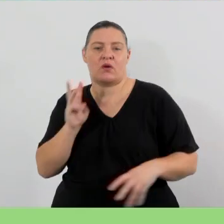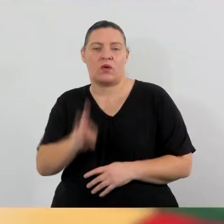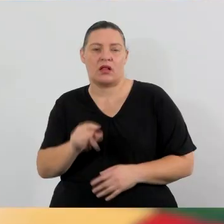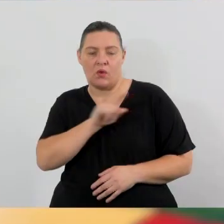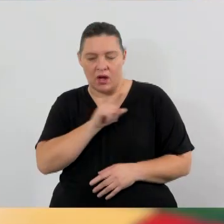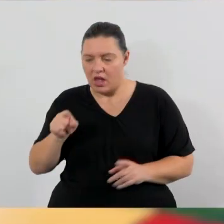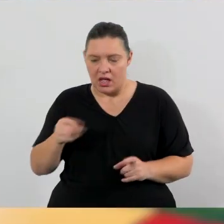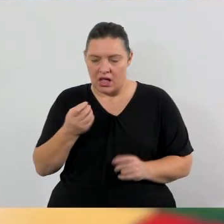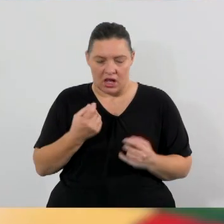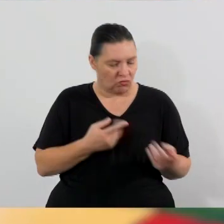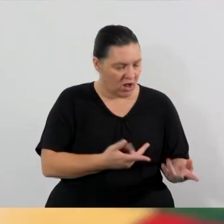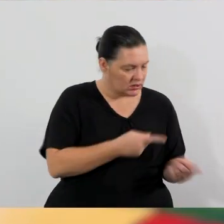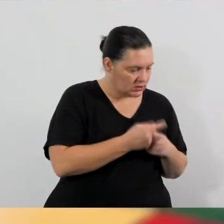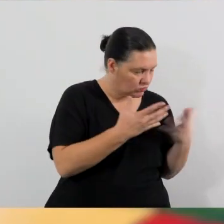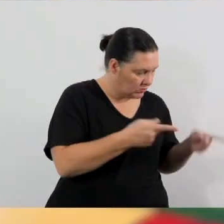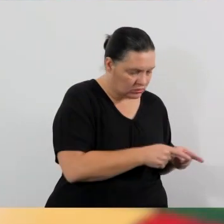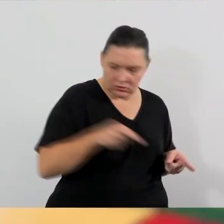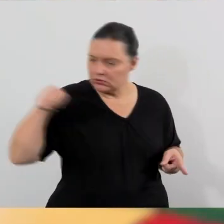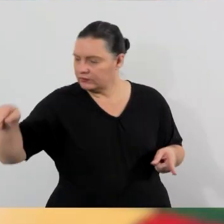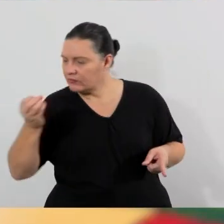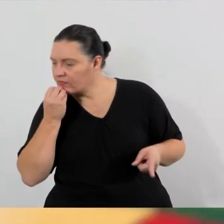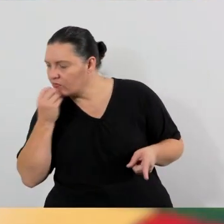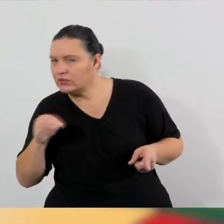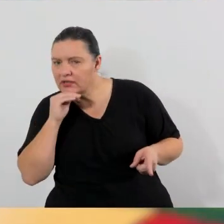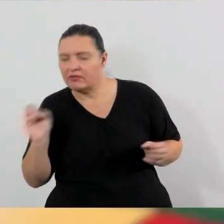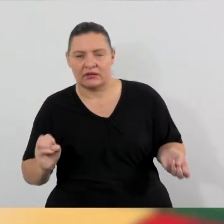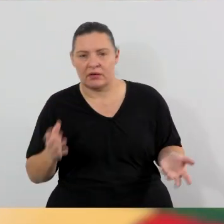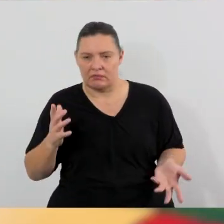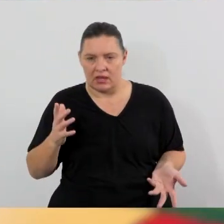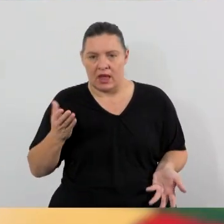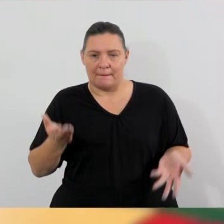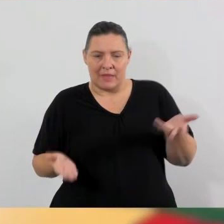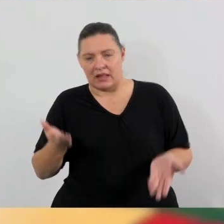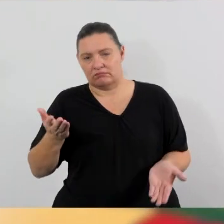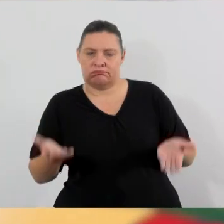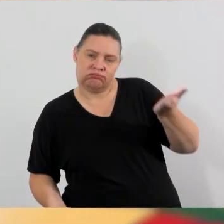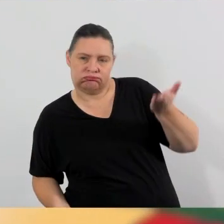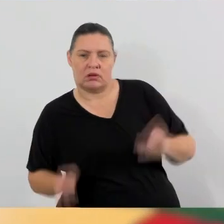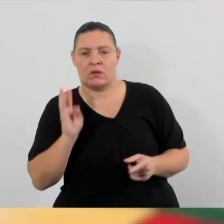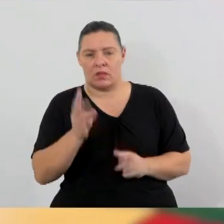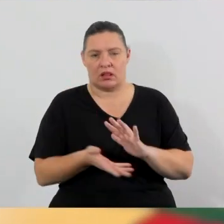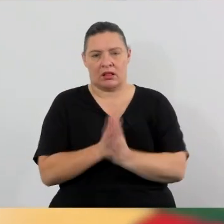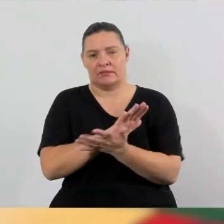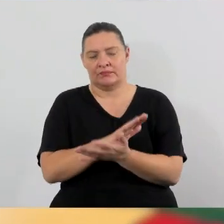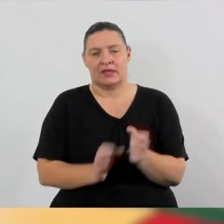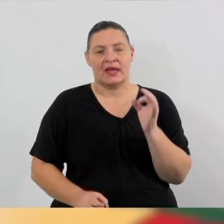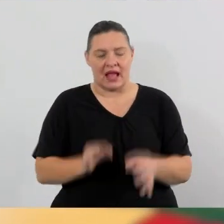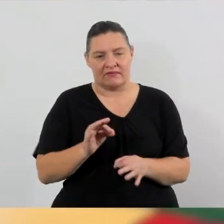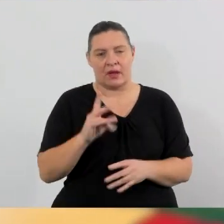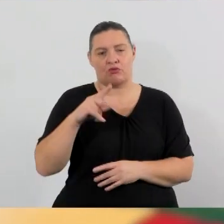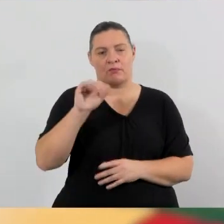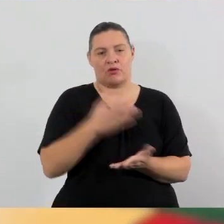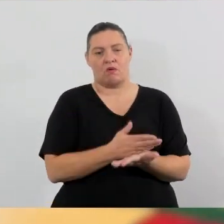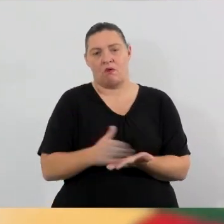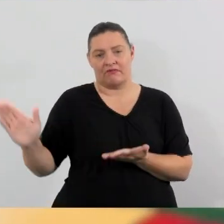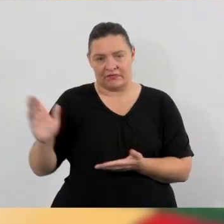will also not have enough food to eat. So that is how the balance then will be disturbed if we were to remove